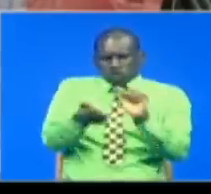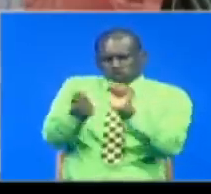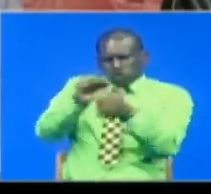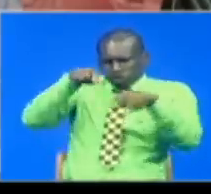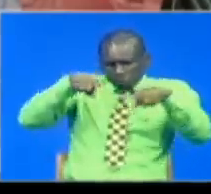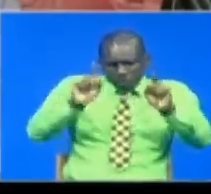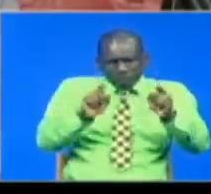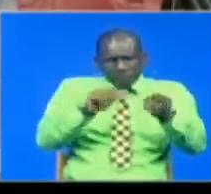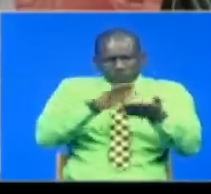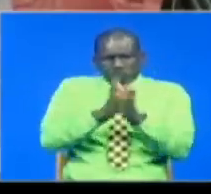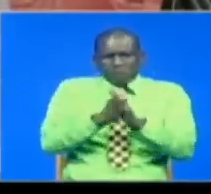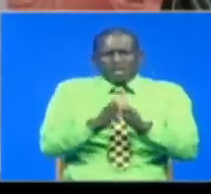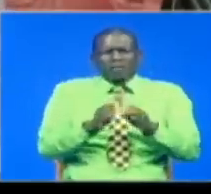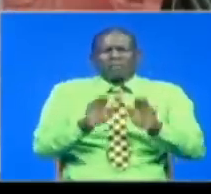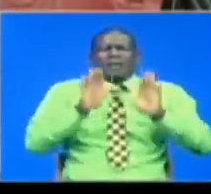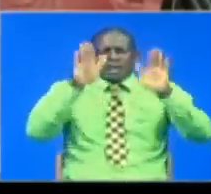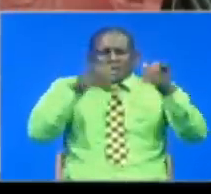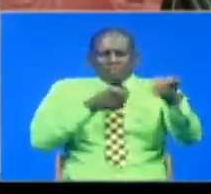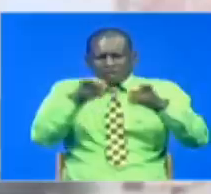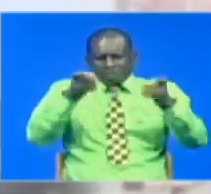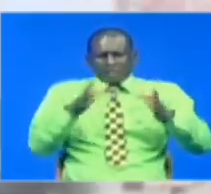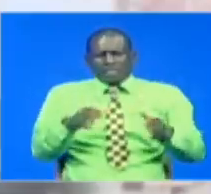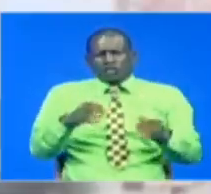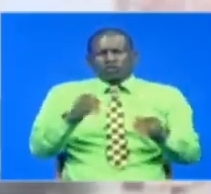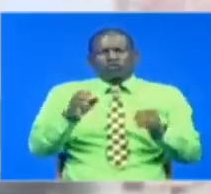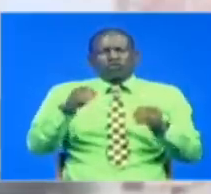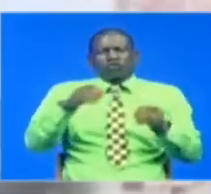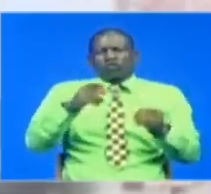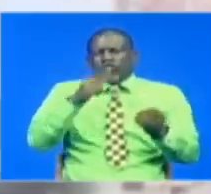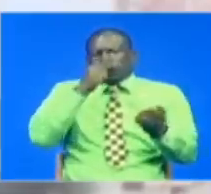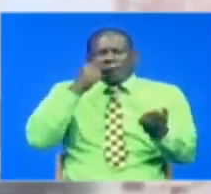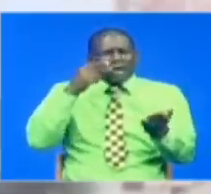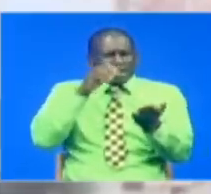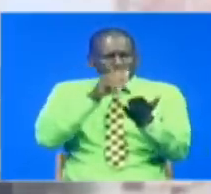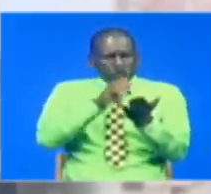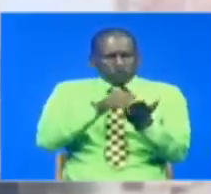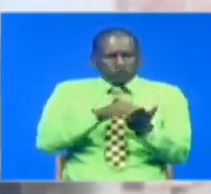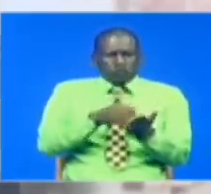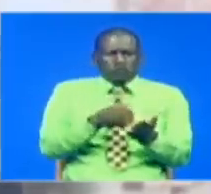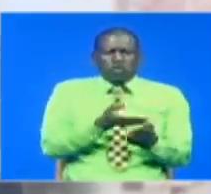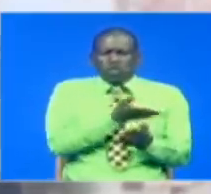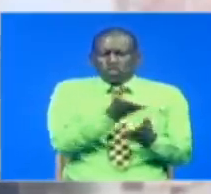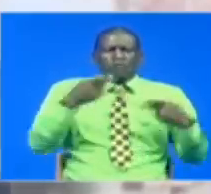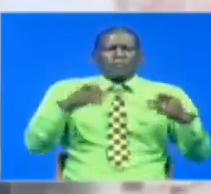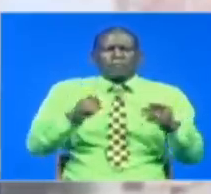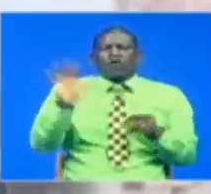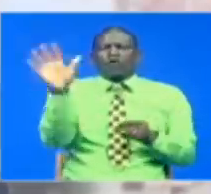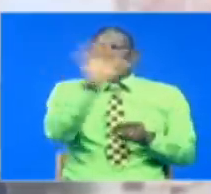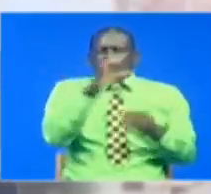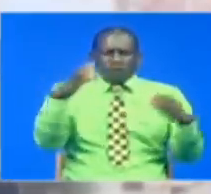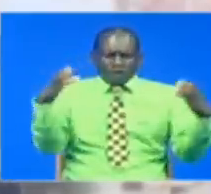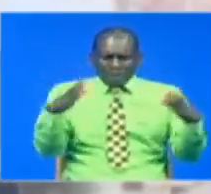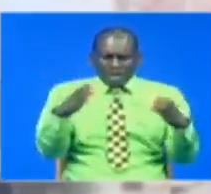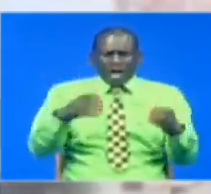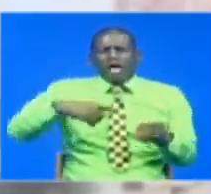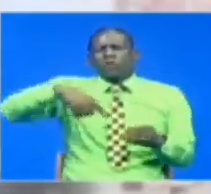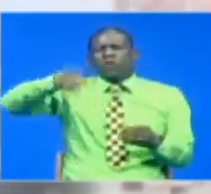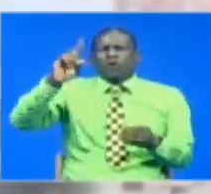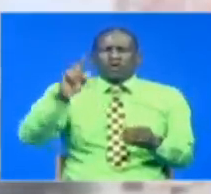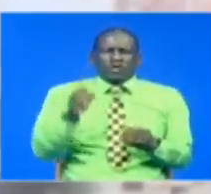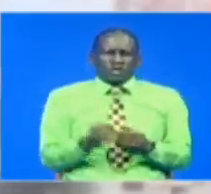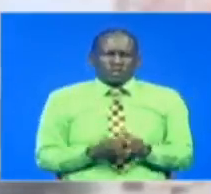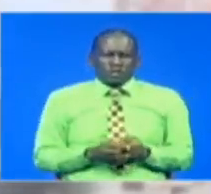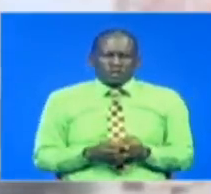campaign manager for Stephen Kalonzo Musyoka in Kitui. Hawa watu wa Wiper niliwashinda daytime.